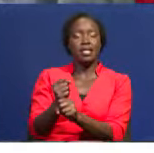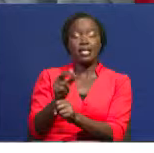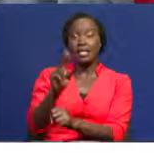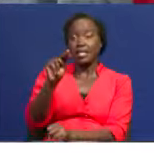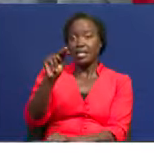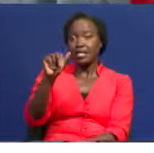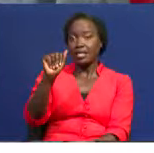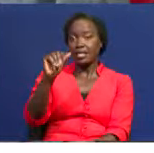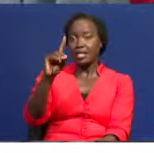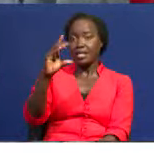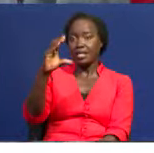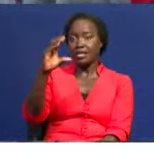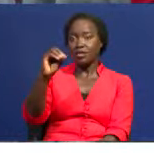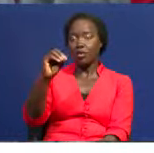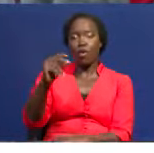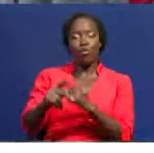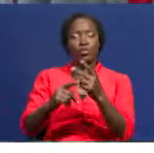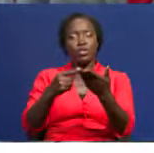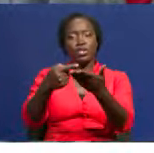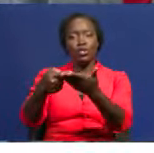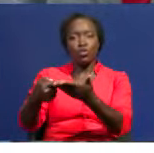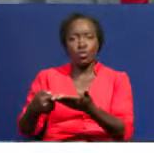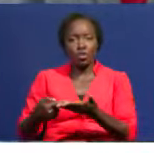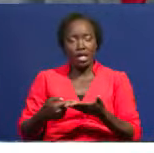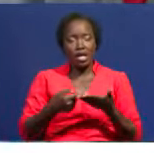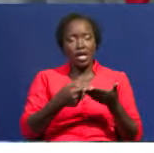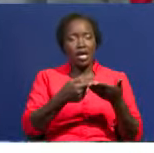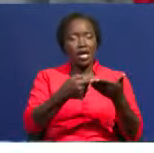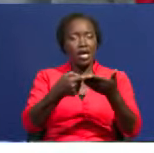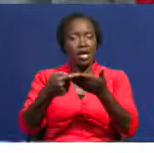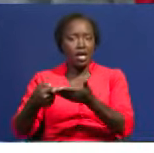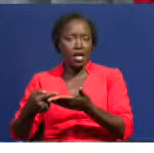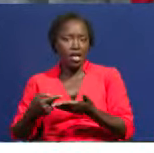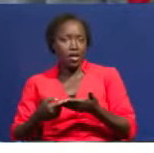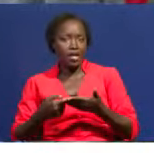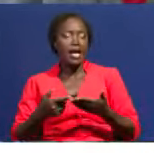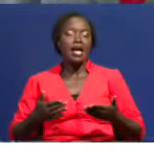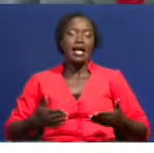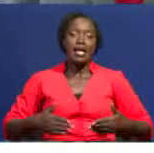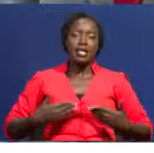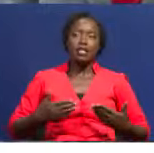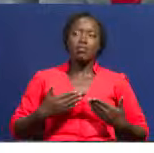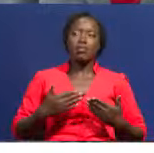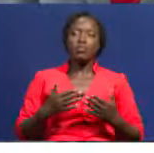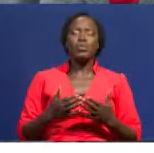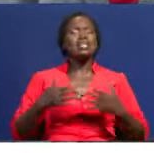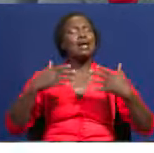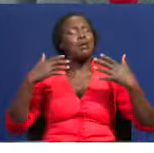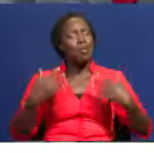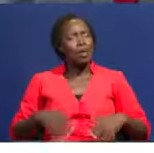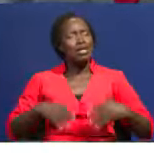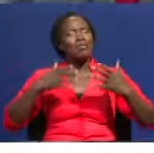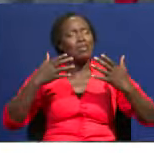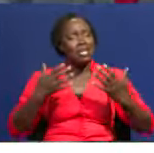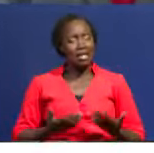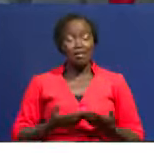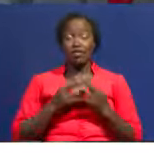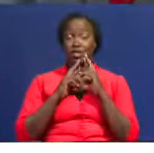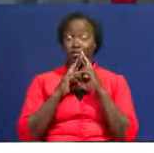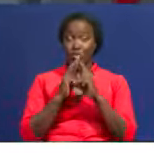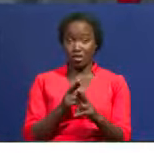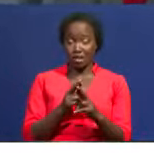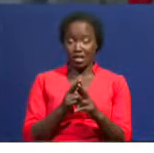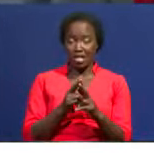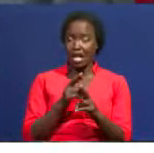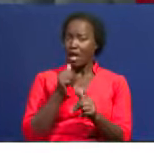NADCO then proceeded to dialogue and ended up with a very voluminous report,